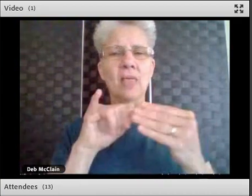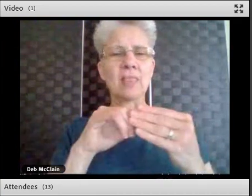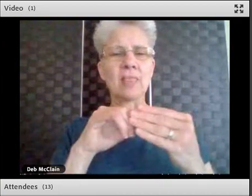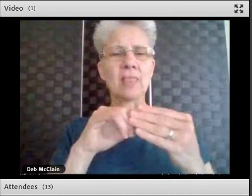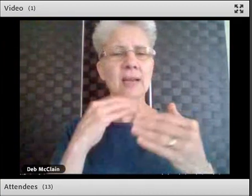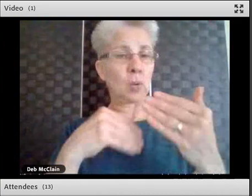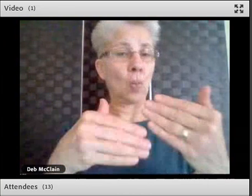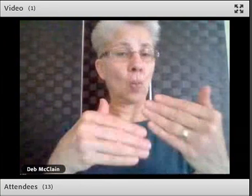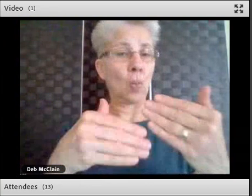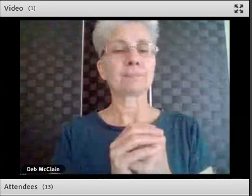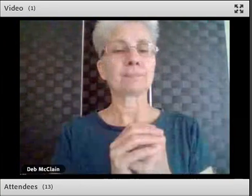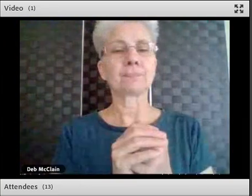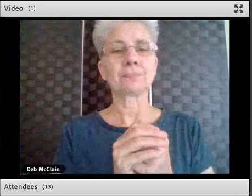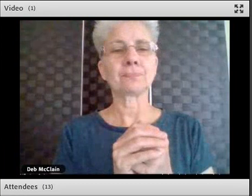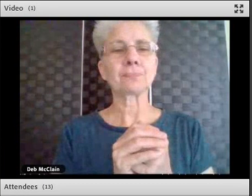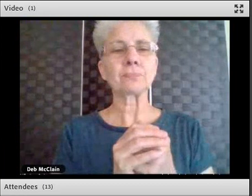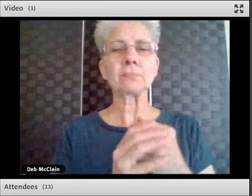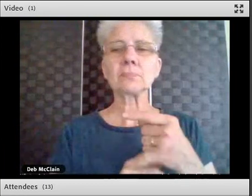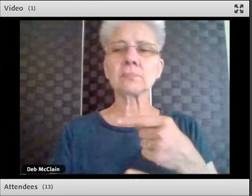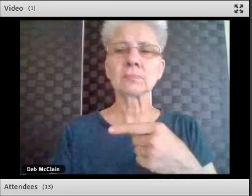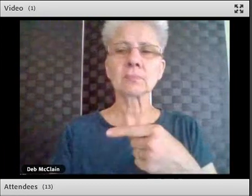we go along.